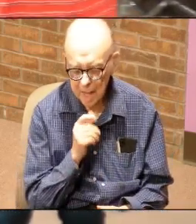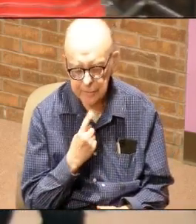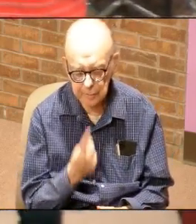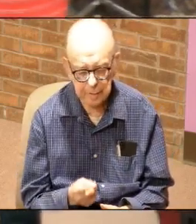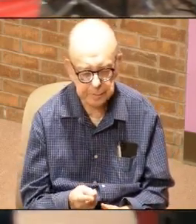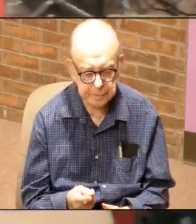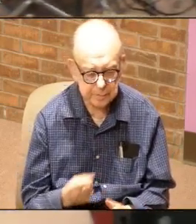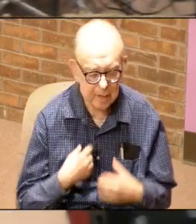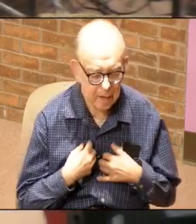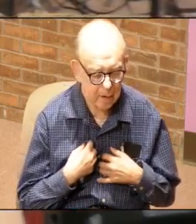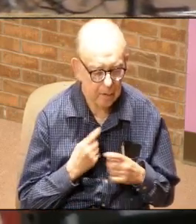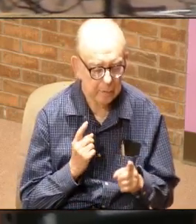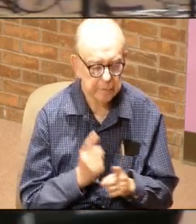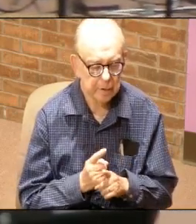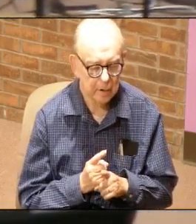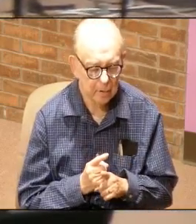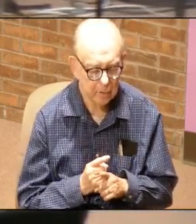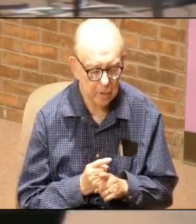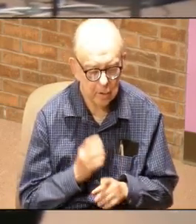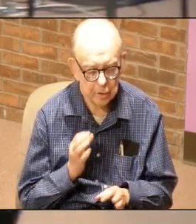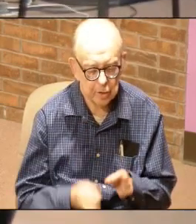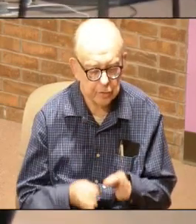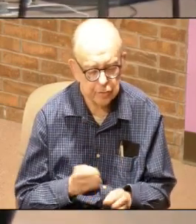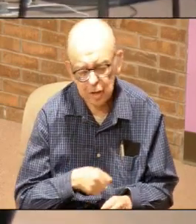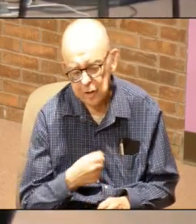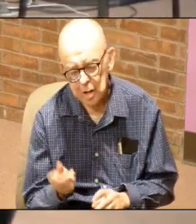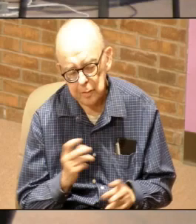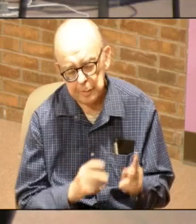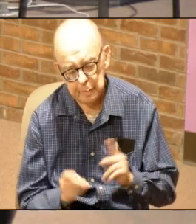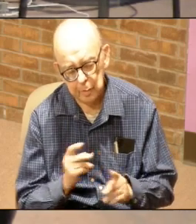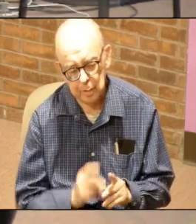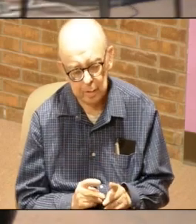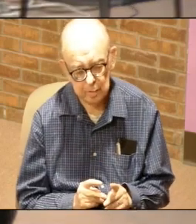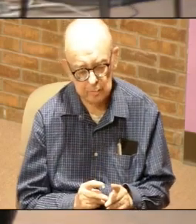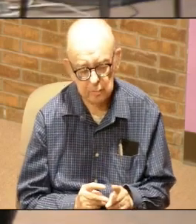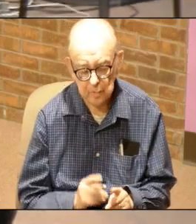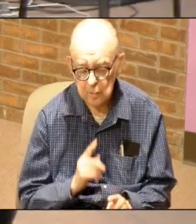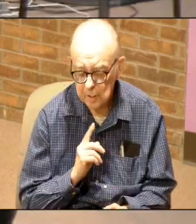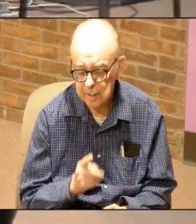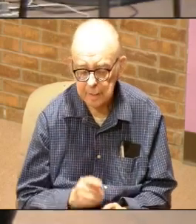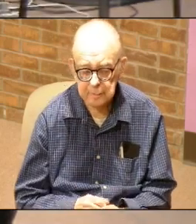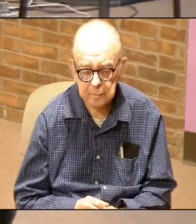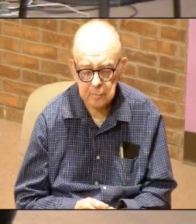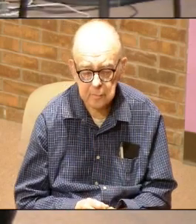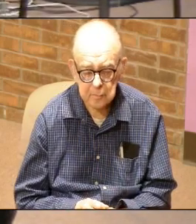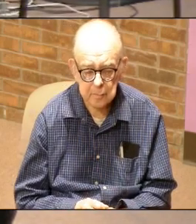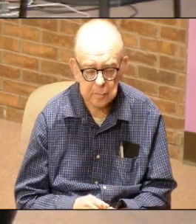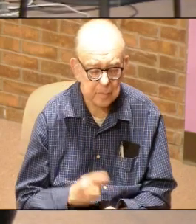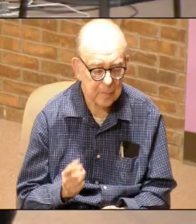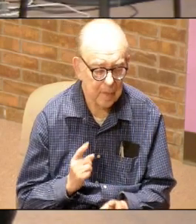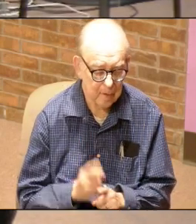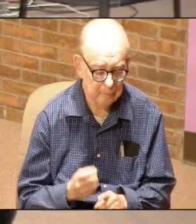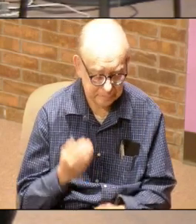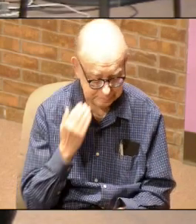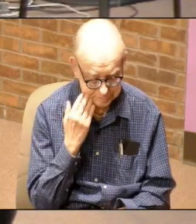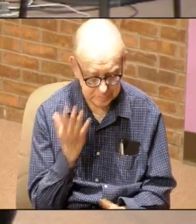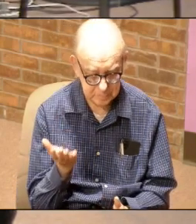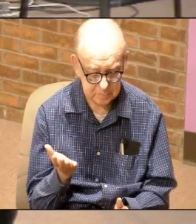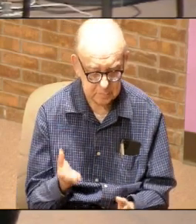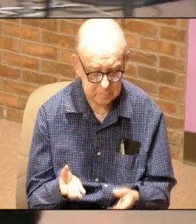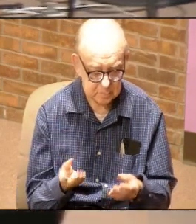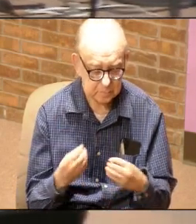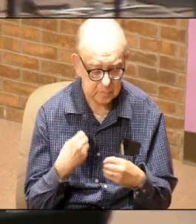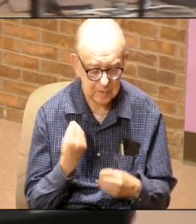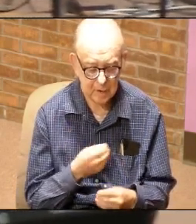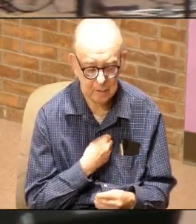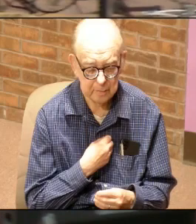We have no right whatsoever to judge other people, per se. The only right that I know that's given